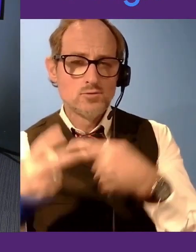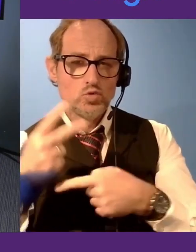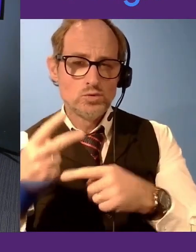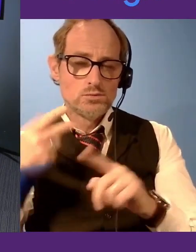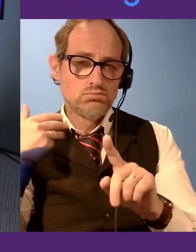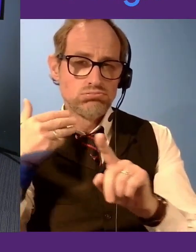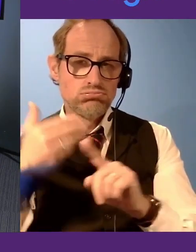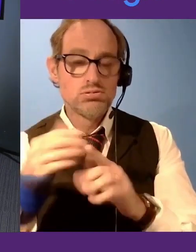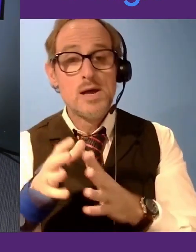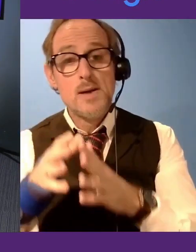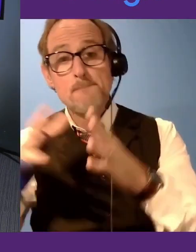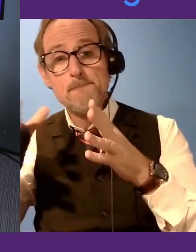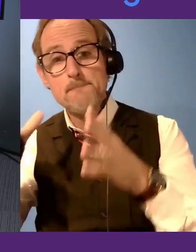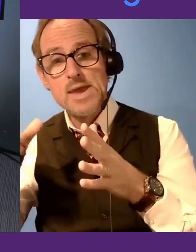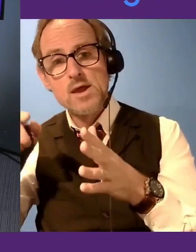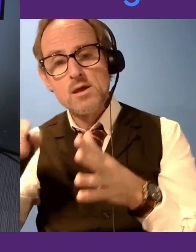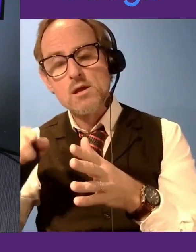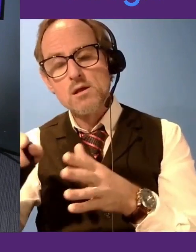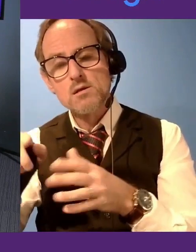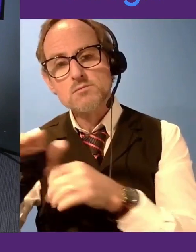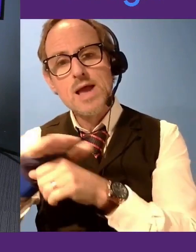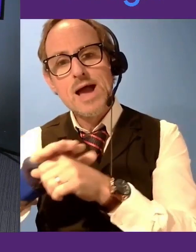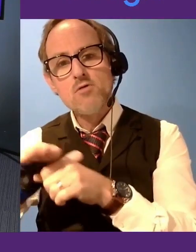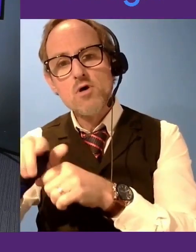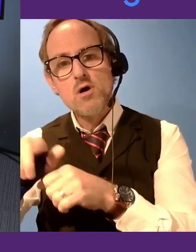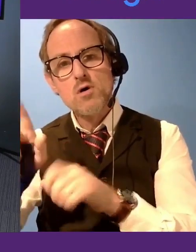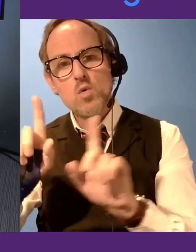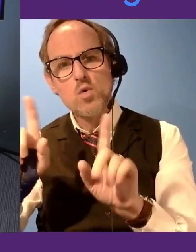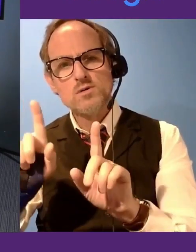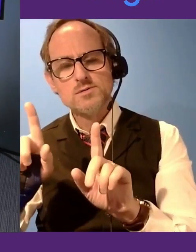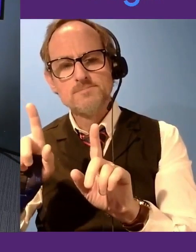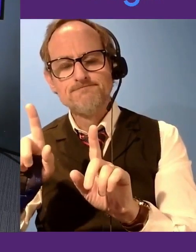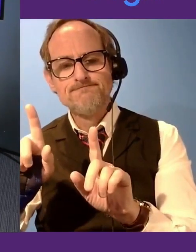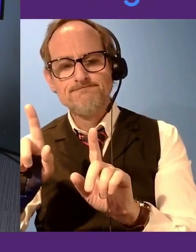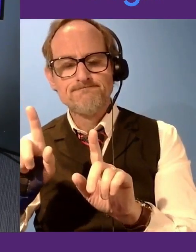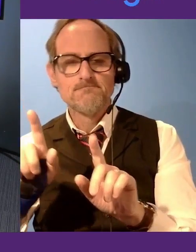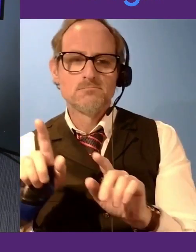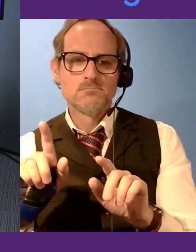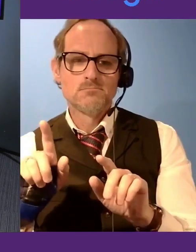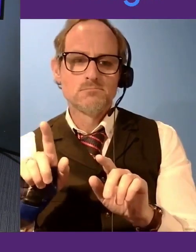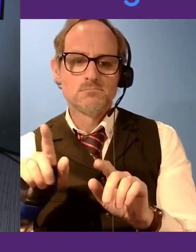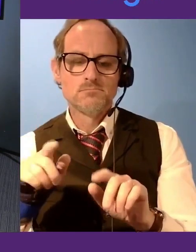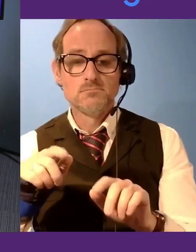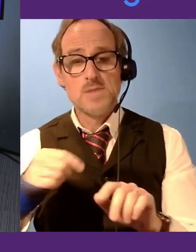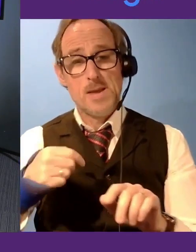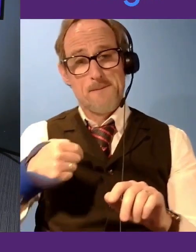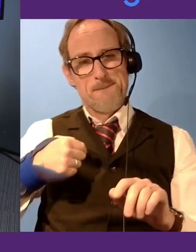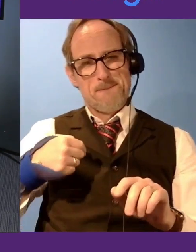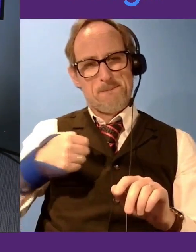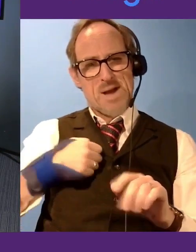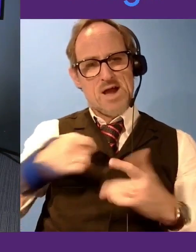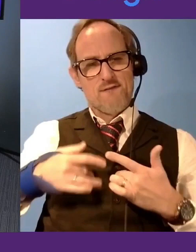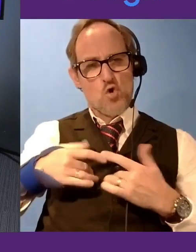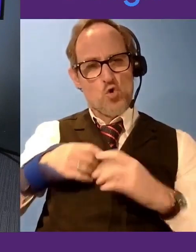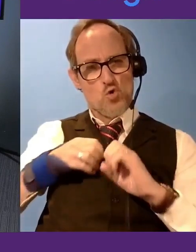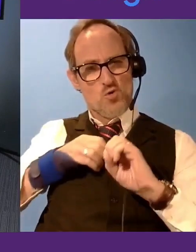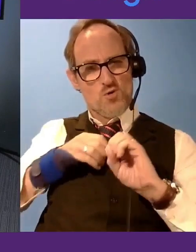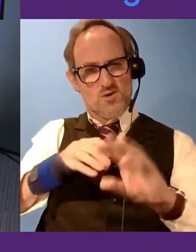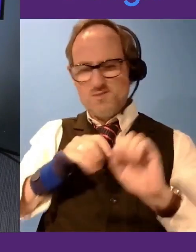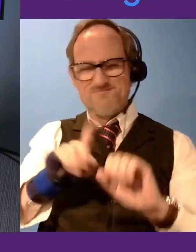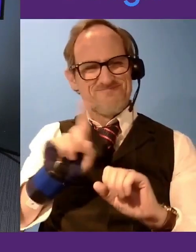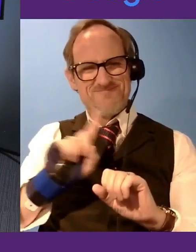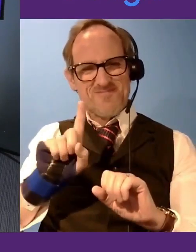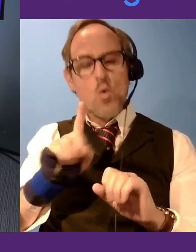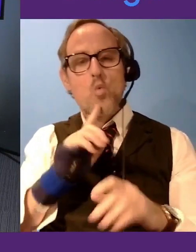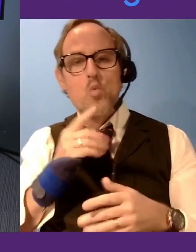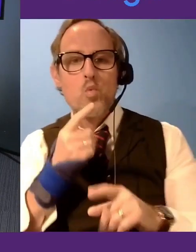moved into is, rather than someone like myself saying this is what it means to be accessible, because I will